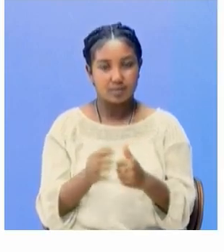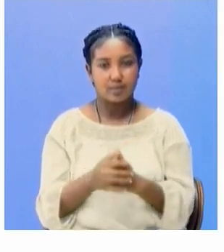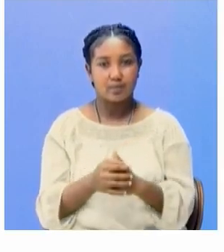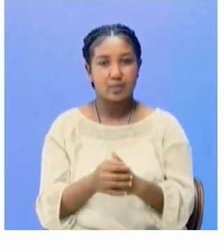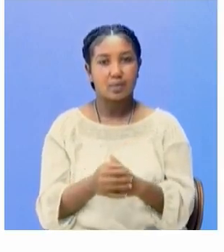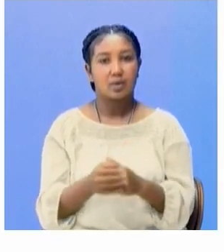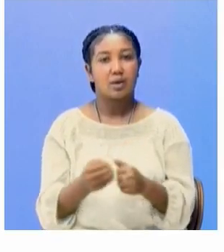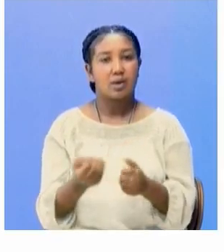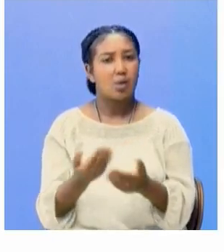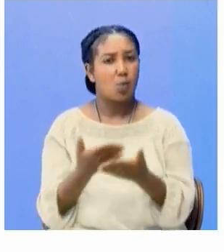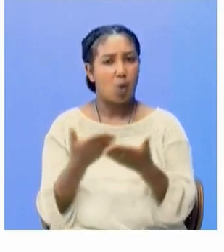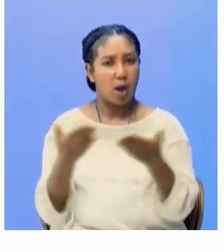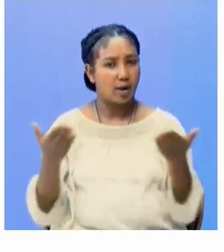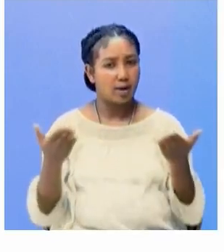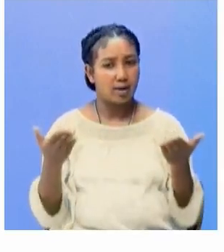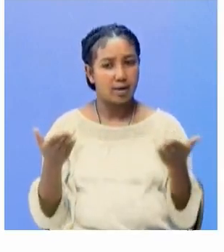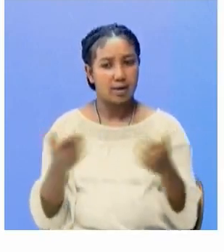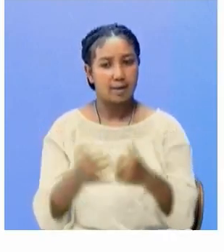where.